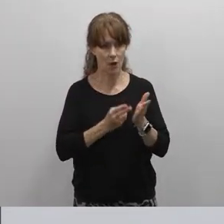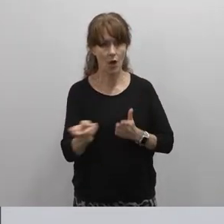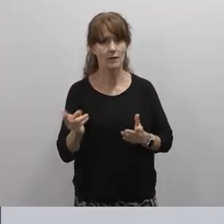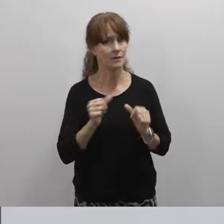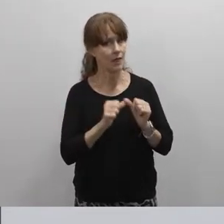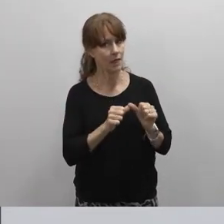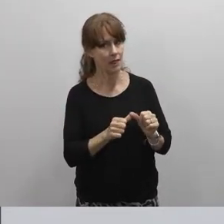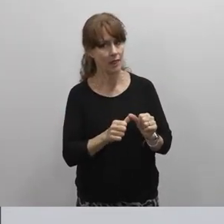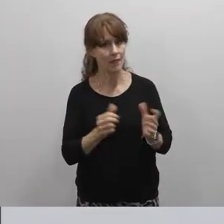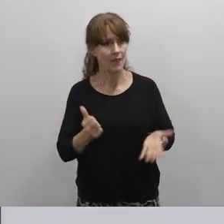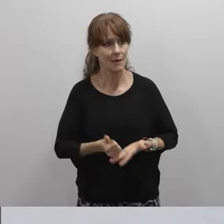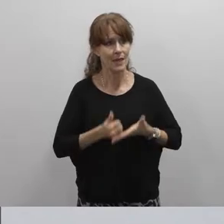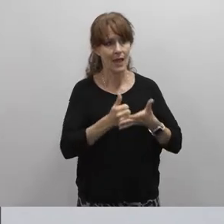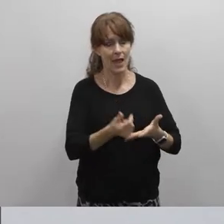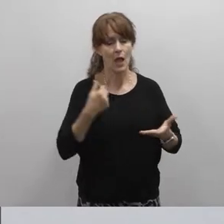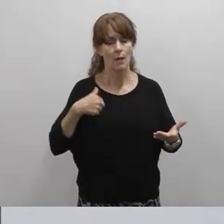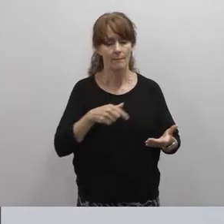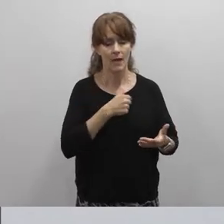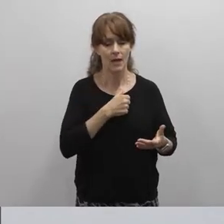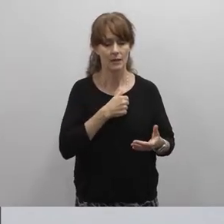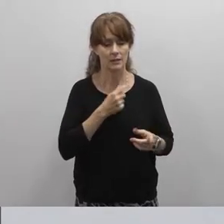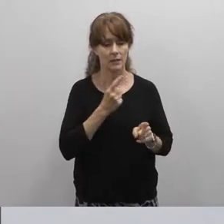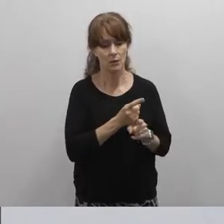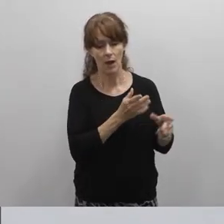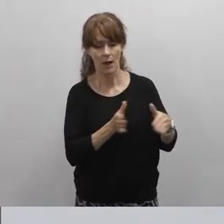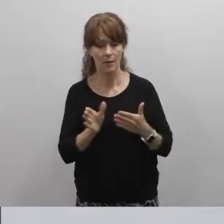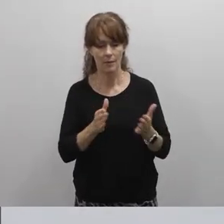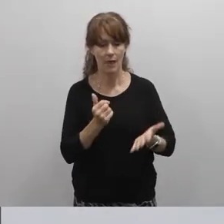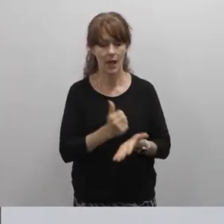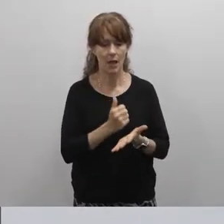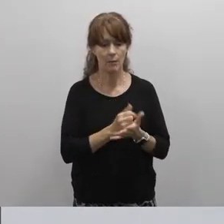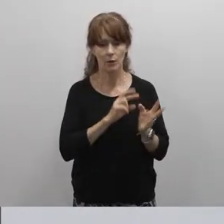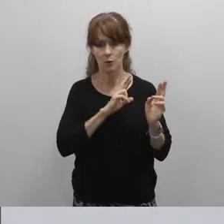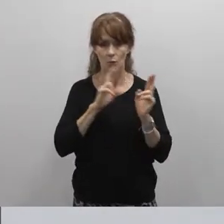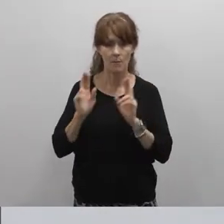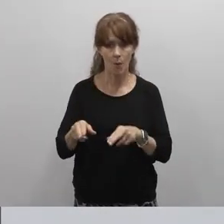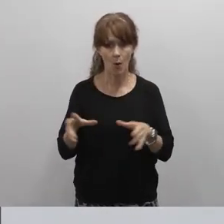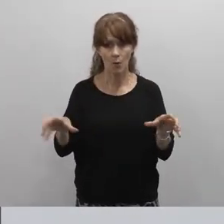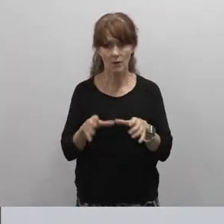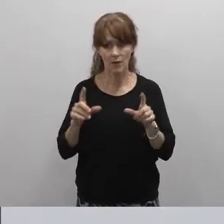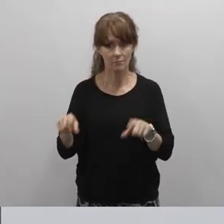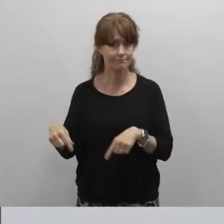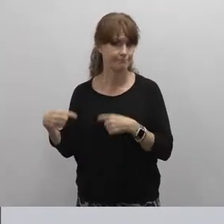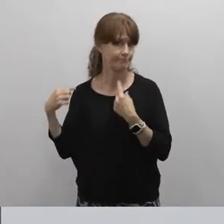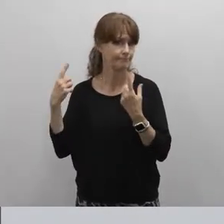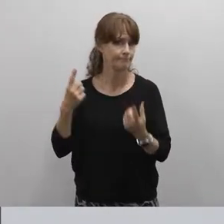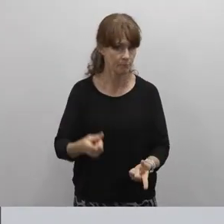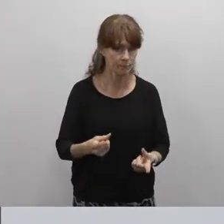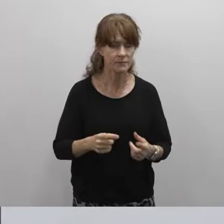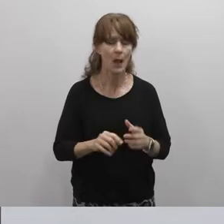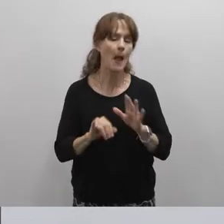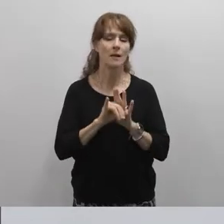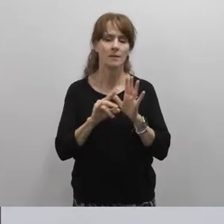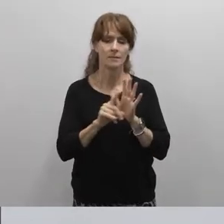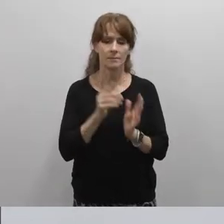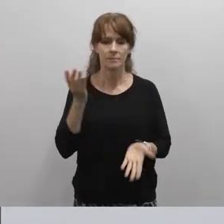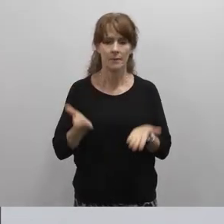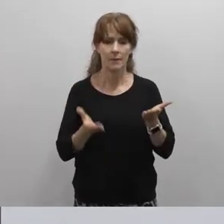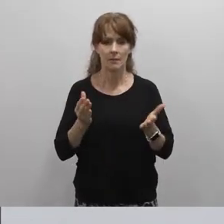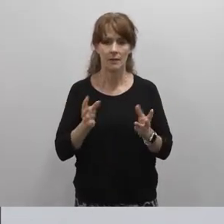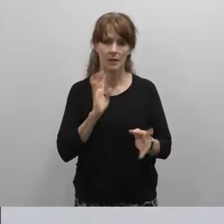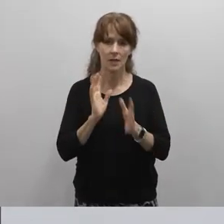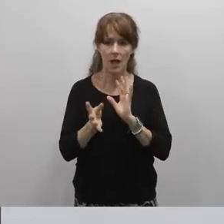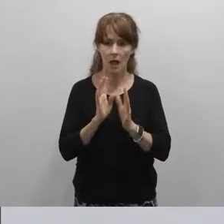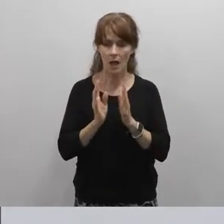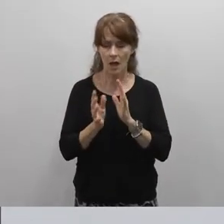they'll be there to help us, you know, go down the right path, help us report on what we've done as a district, help us identify perhaps, or even